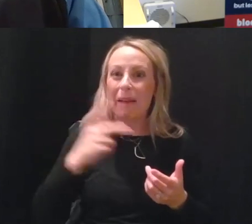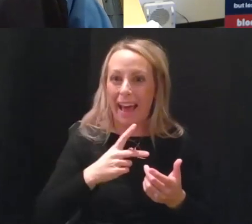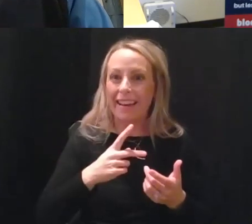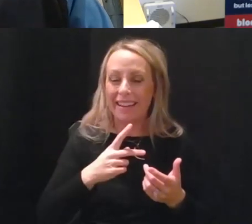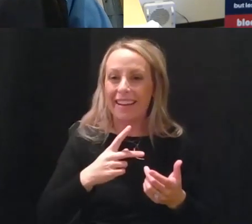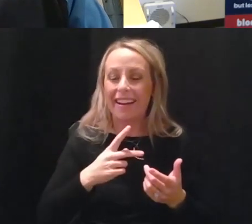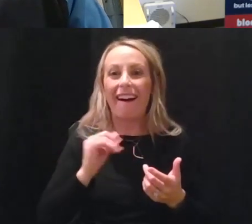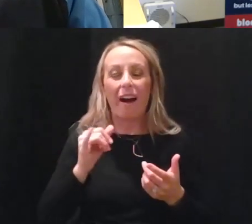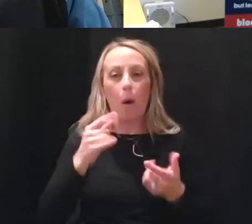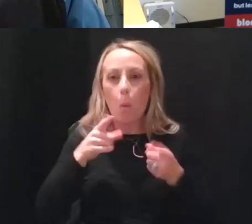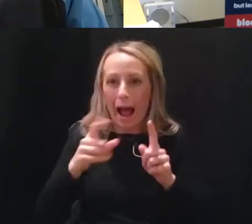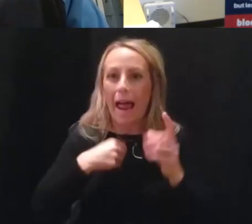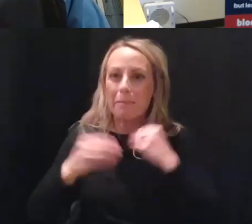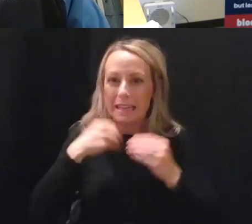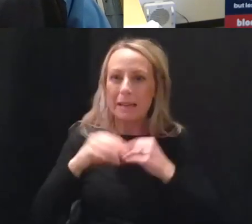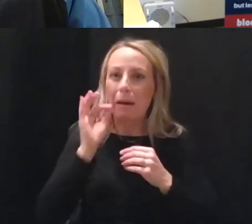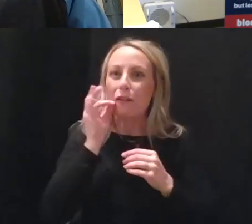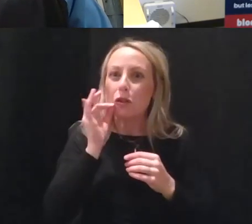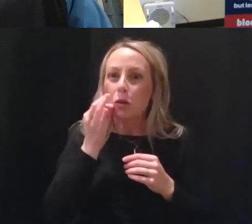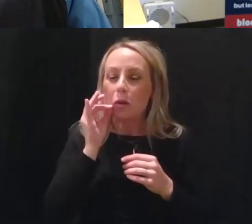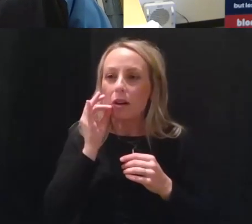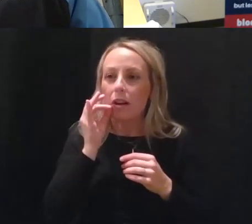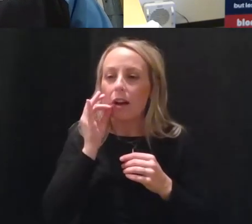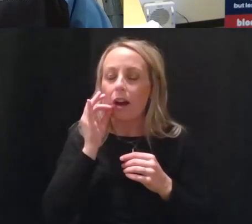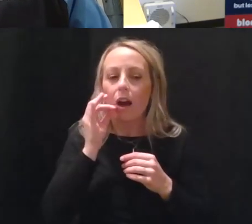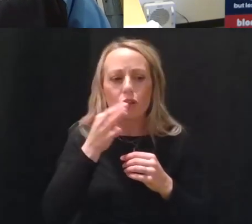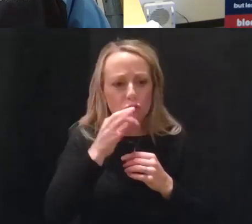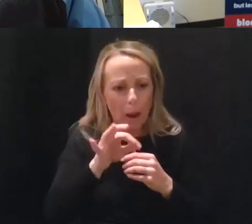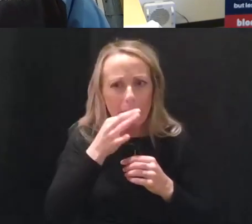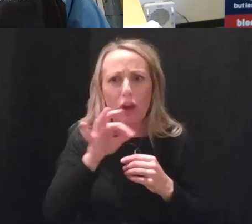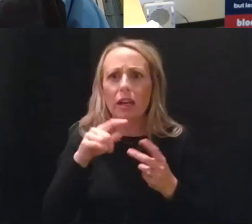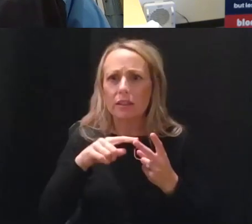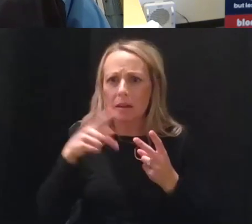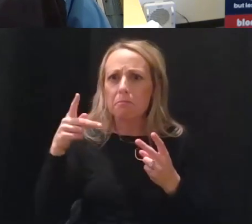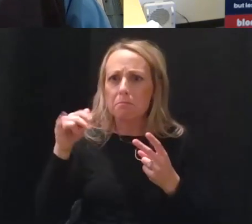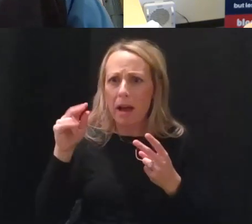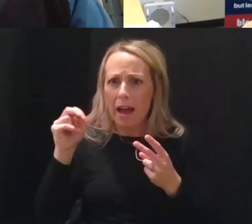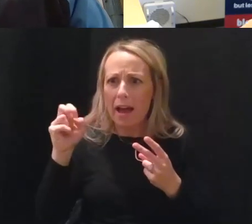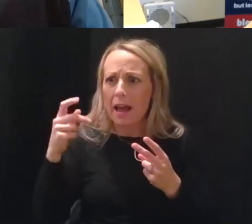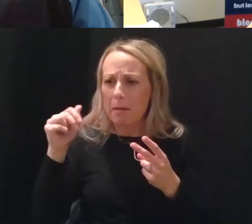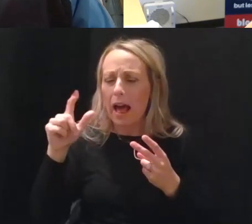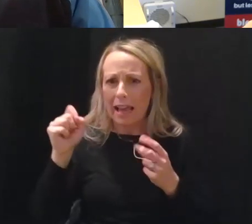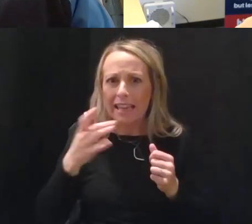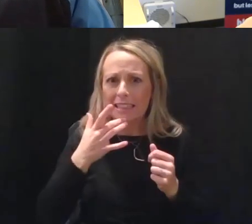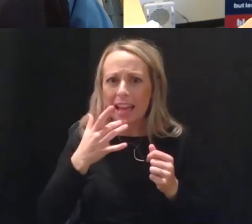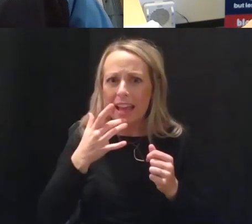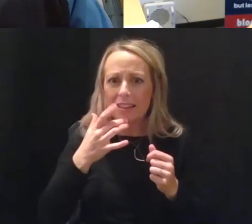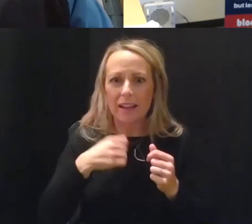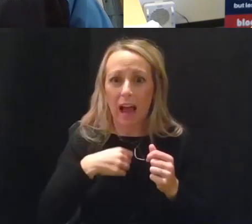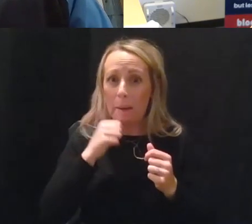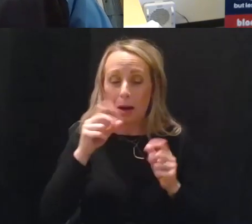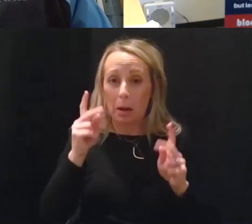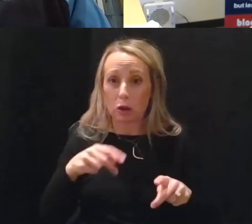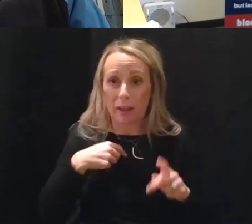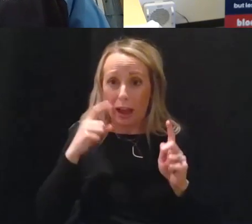was grimacing from the fruits, the strawberries and the pineapples and stuff. And I was like, I admit it, I'm not a person that cries, but I started